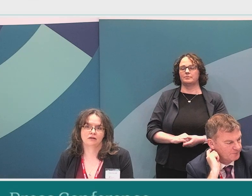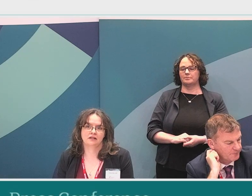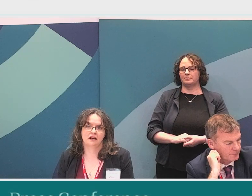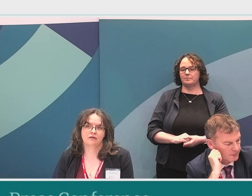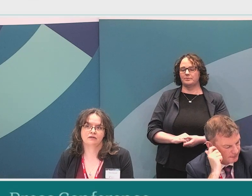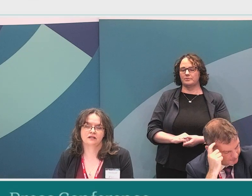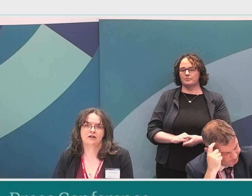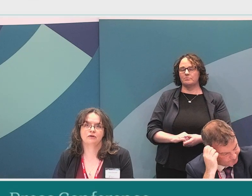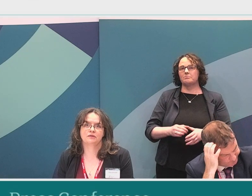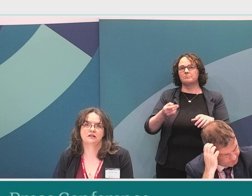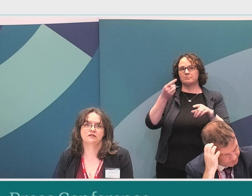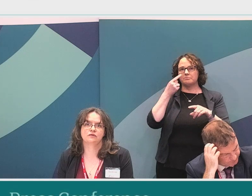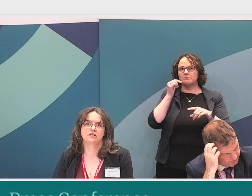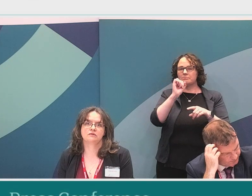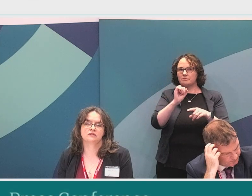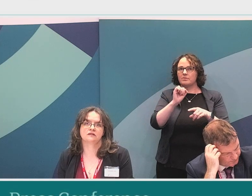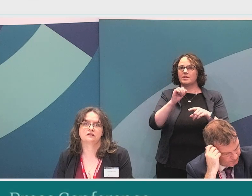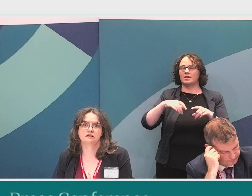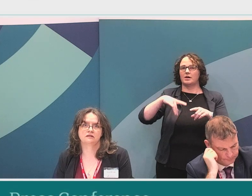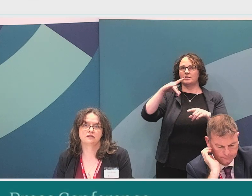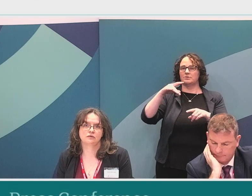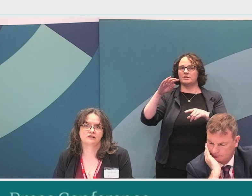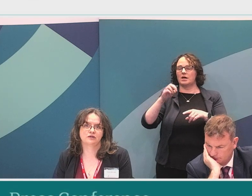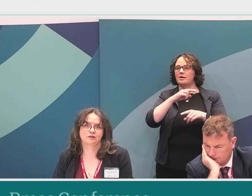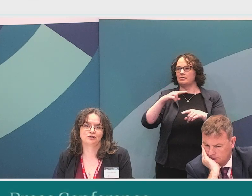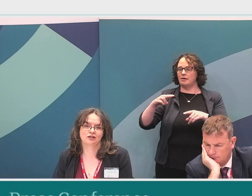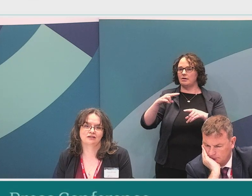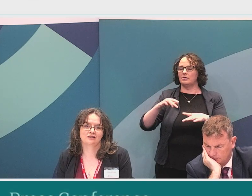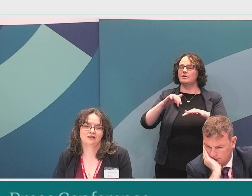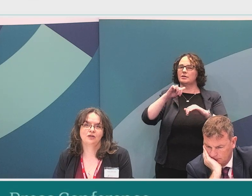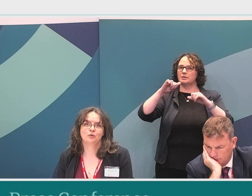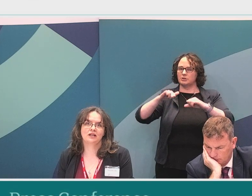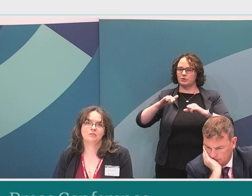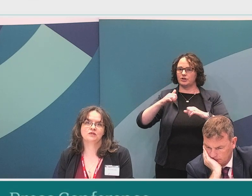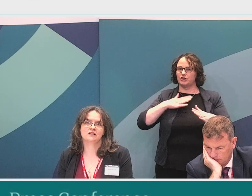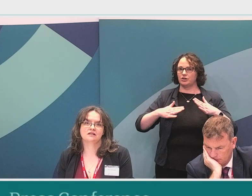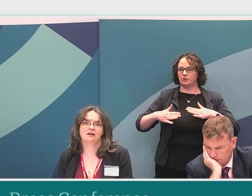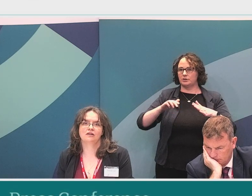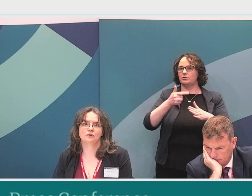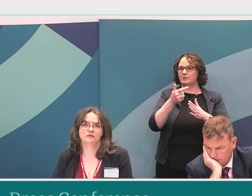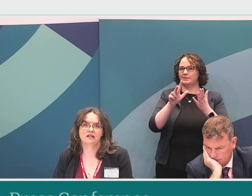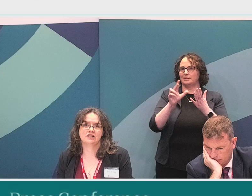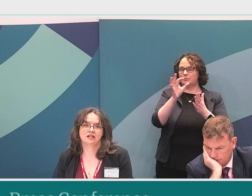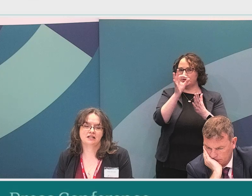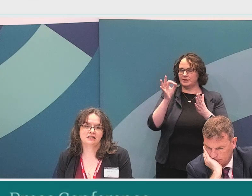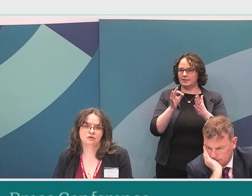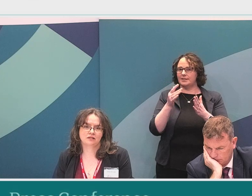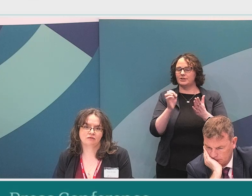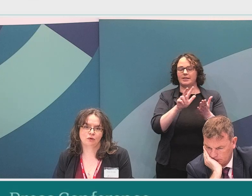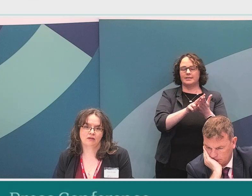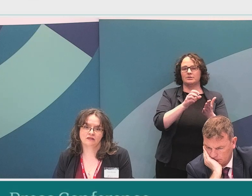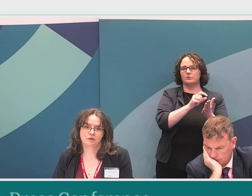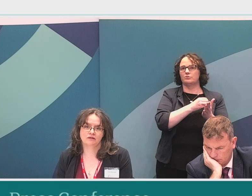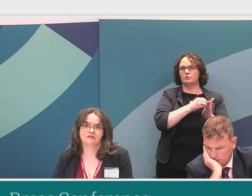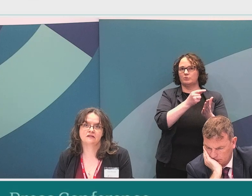at the area or the category with the highest rate, which is non-consensual sexual touching, 28% of those aged 18 to 24